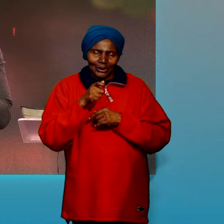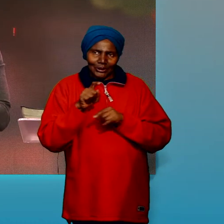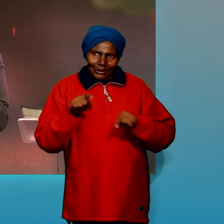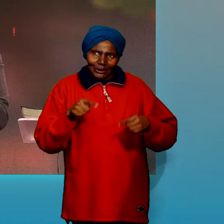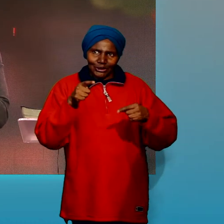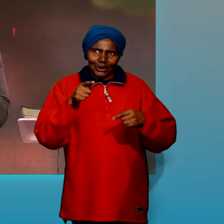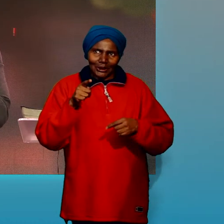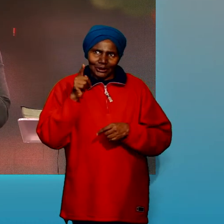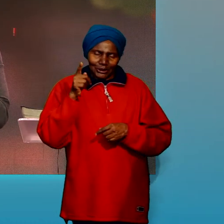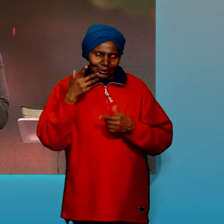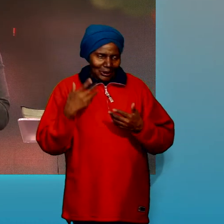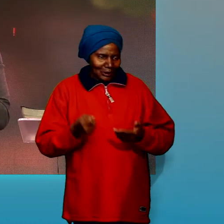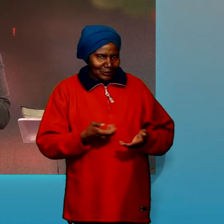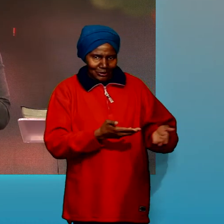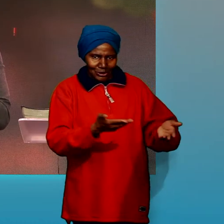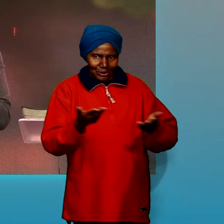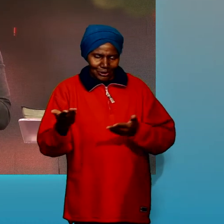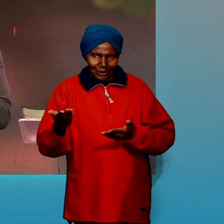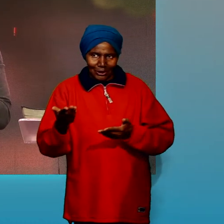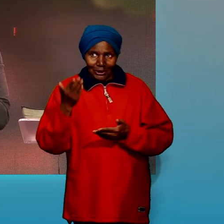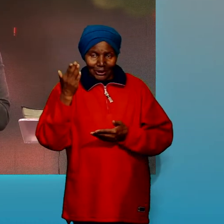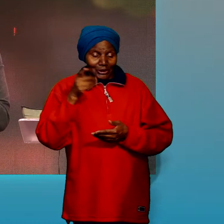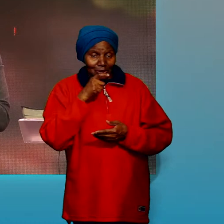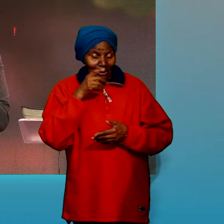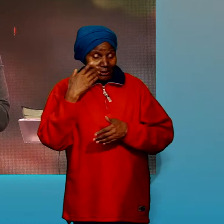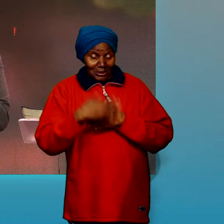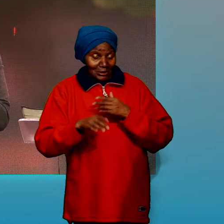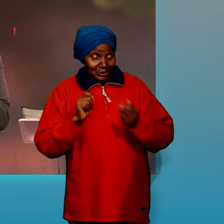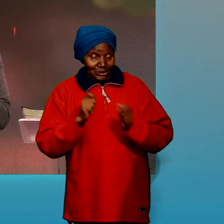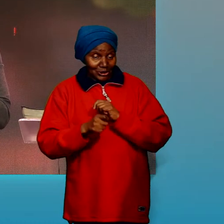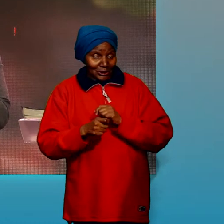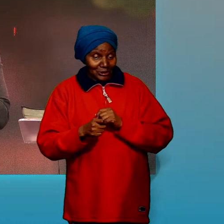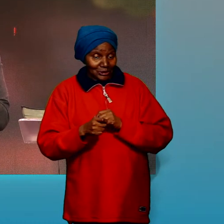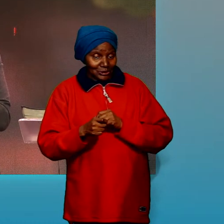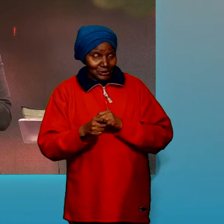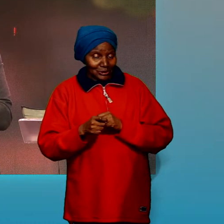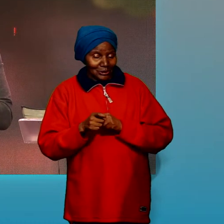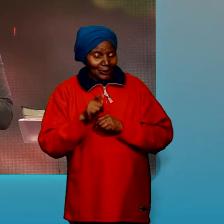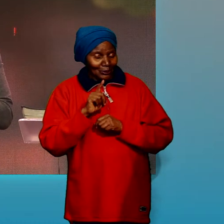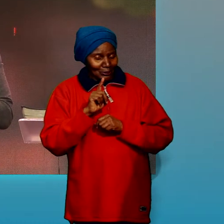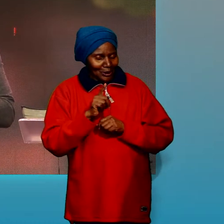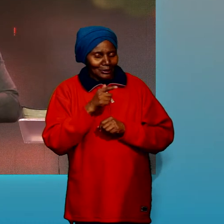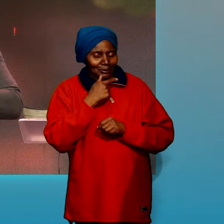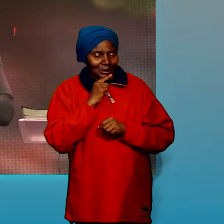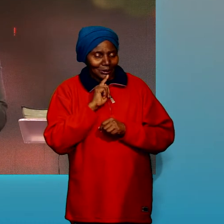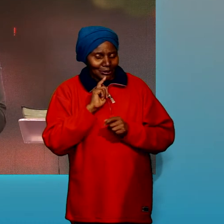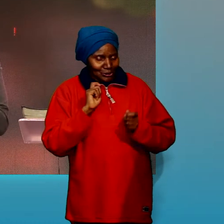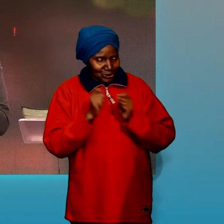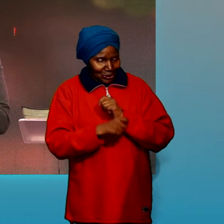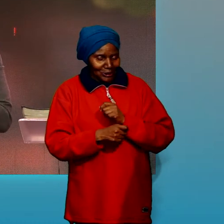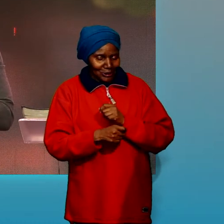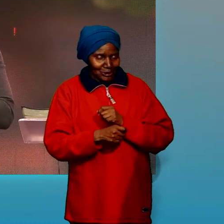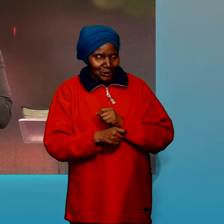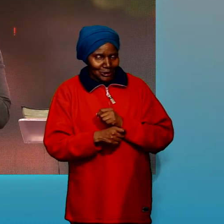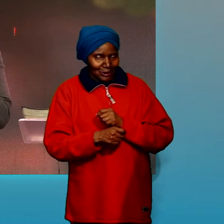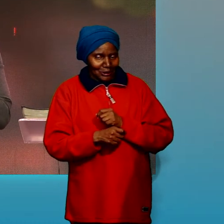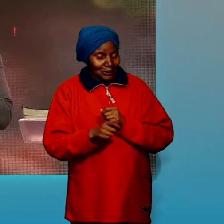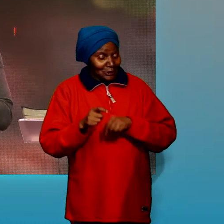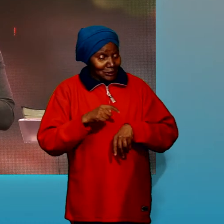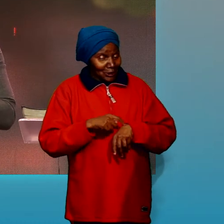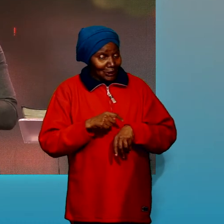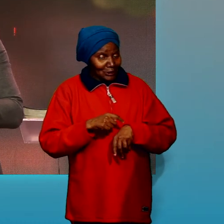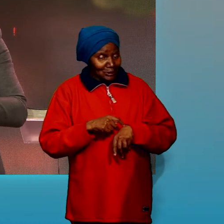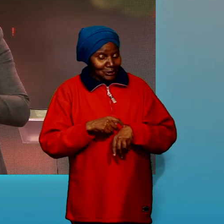It never changes. People change. Times and seasons change, but God never changes. He